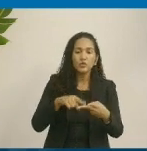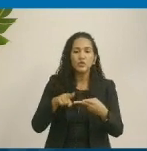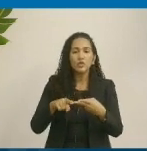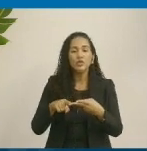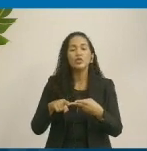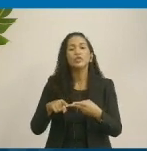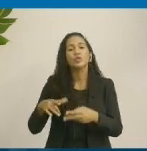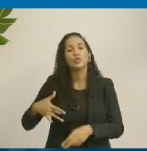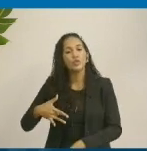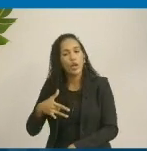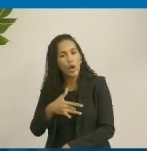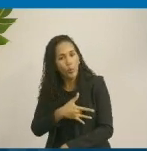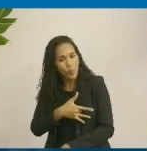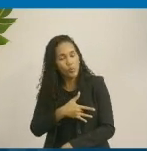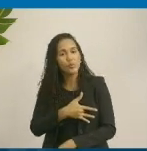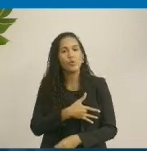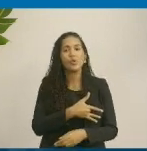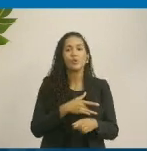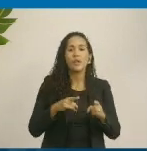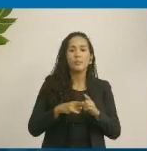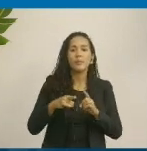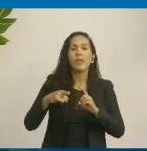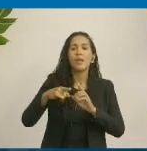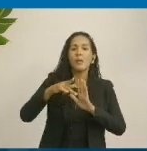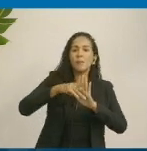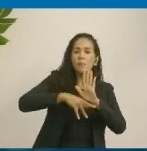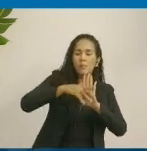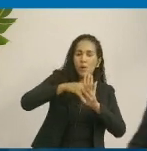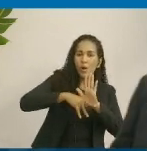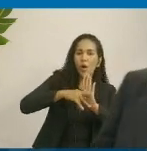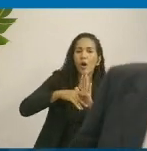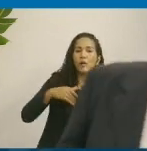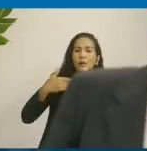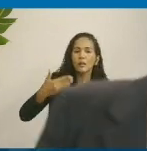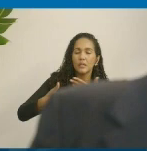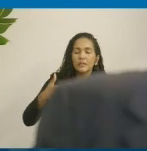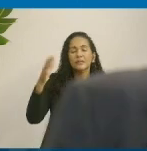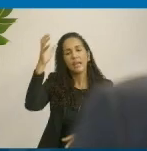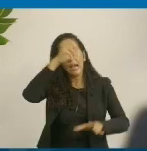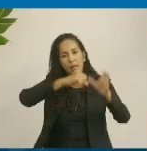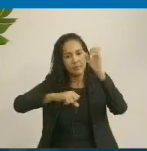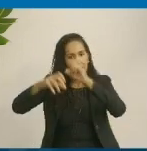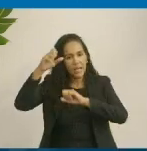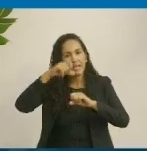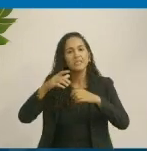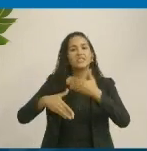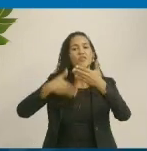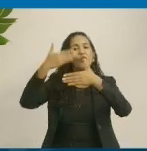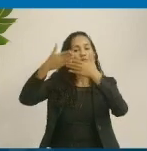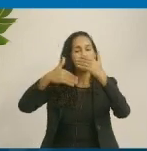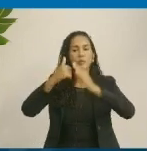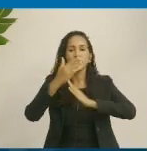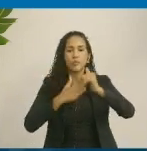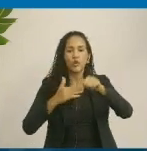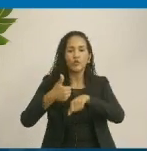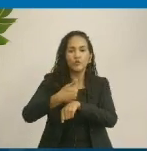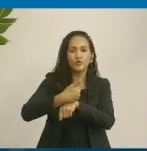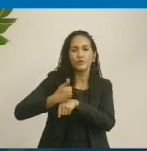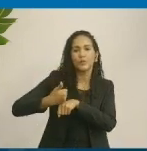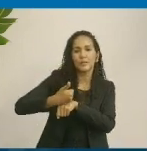learning programs with professional development components as well, and this then obviously onboards people to